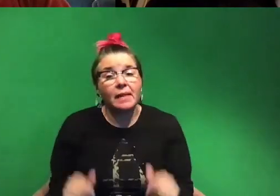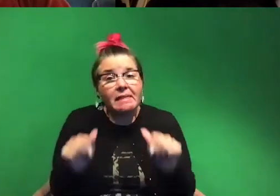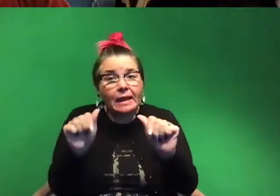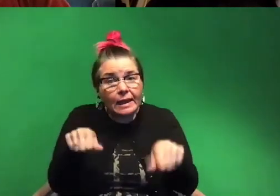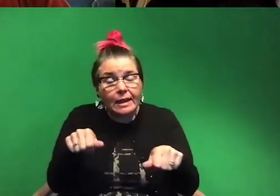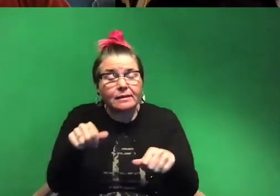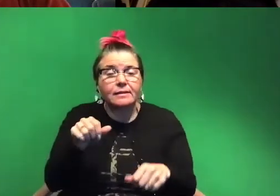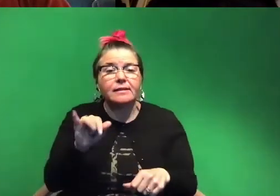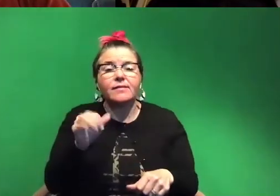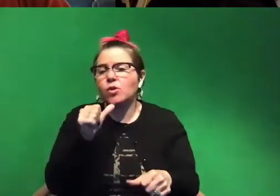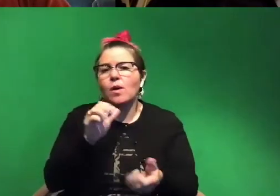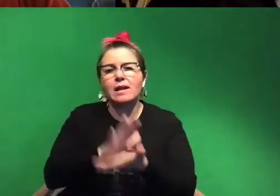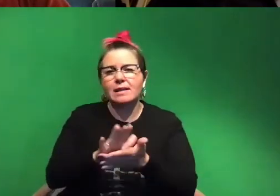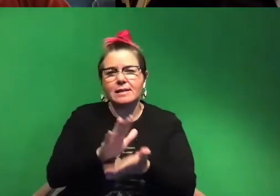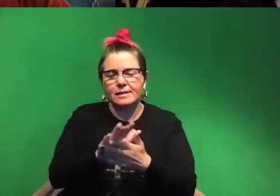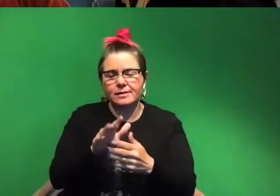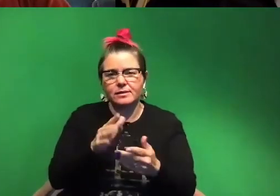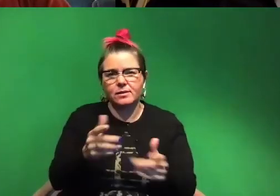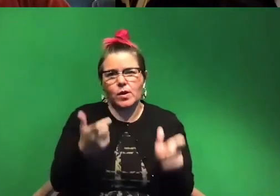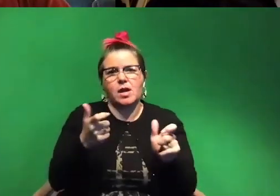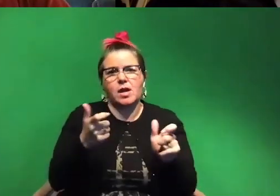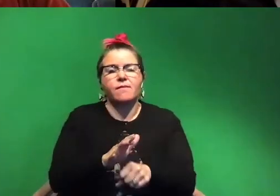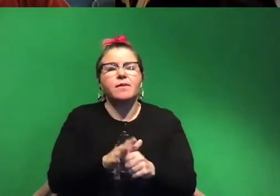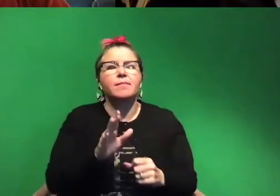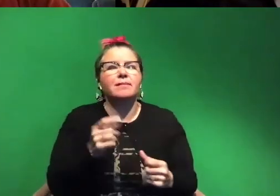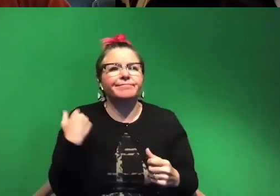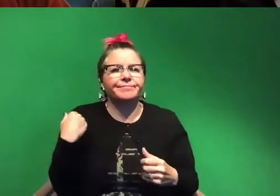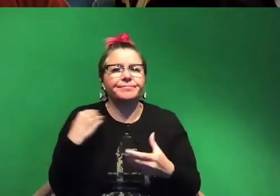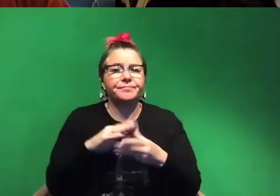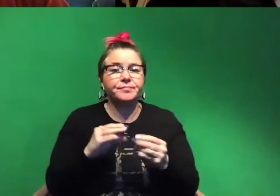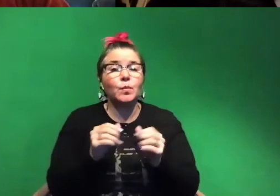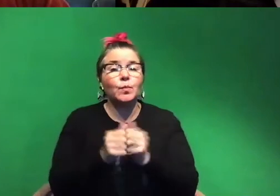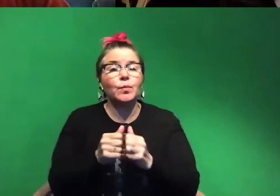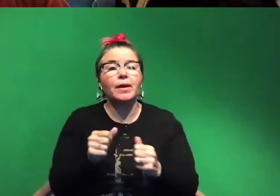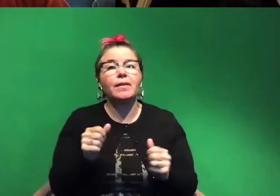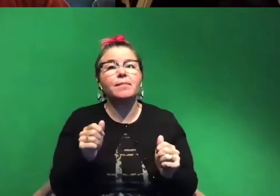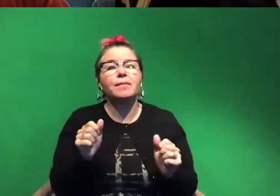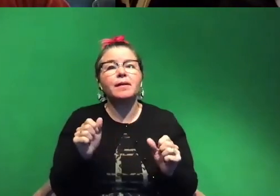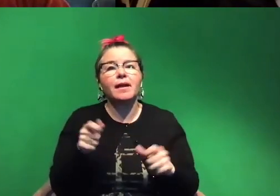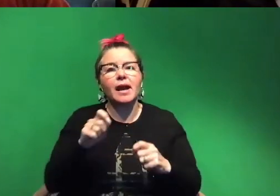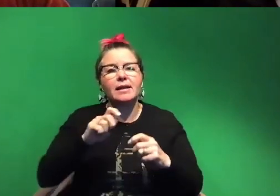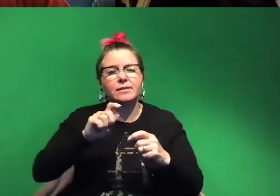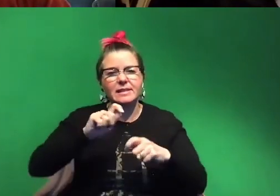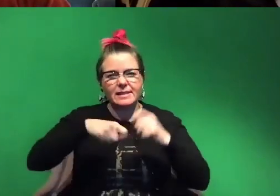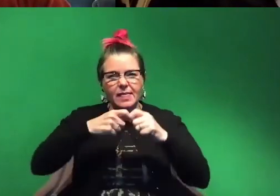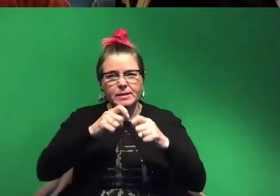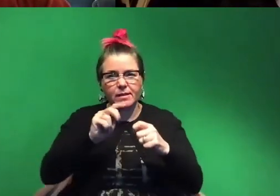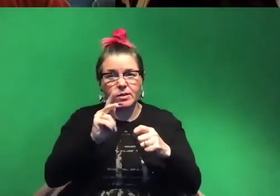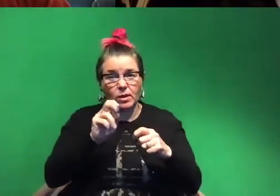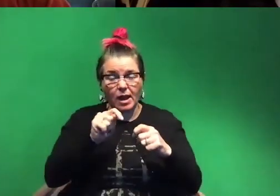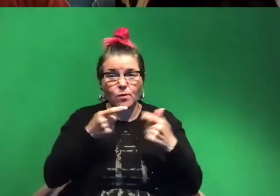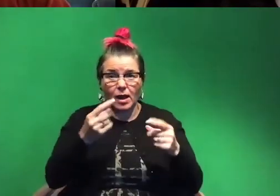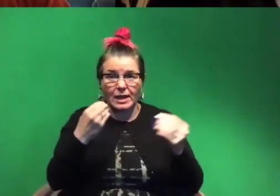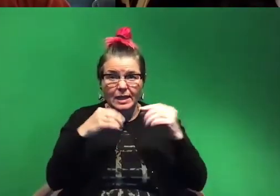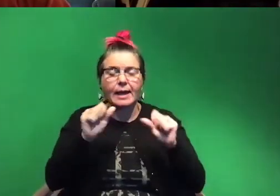they don't clean themselves off quickly enough. But like we were talking about with being able to tie themselves into a knot while eating, they can do that